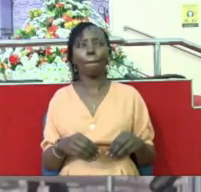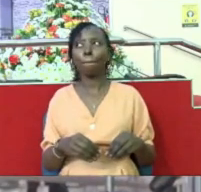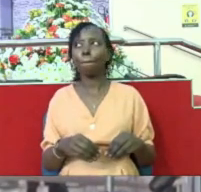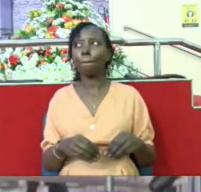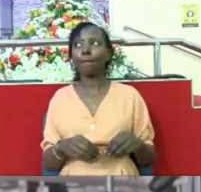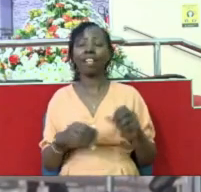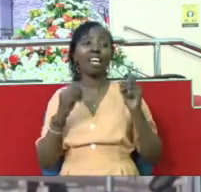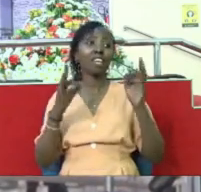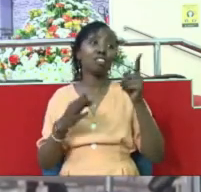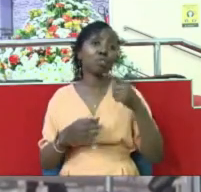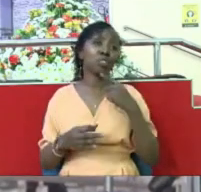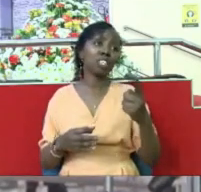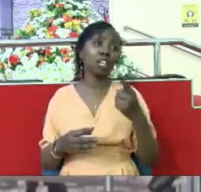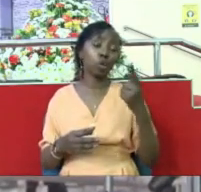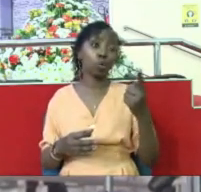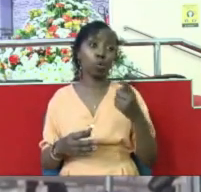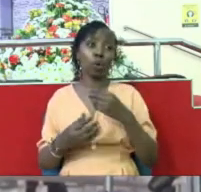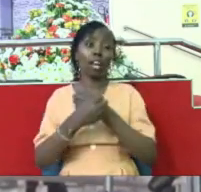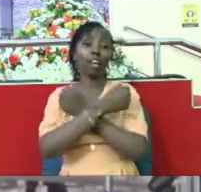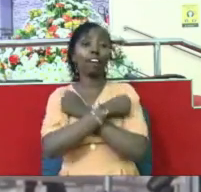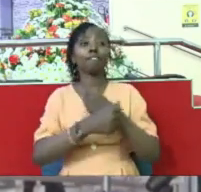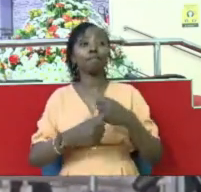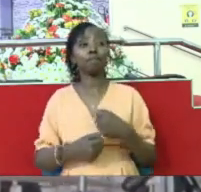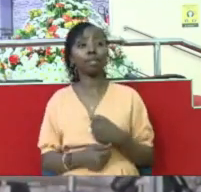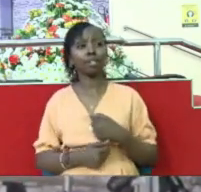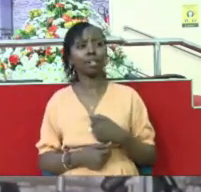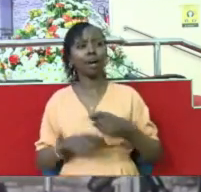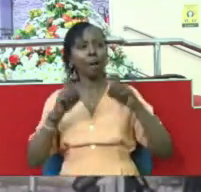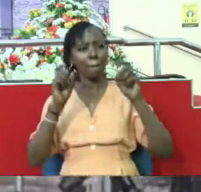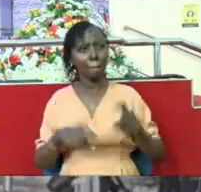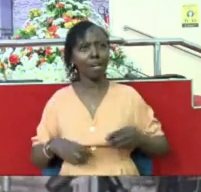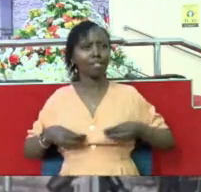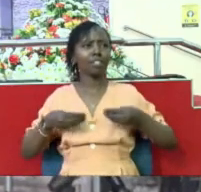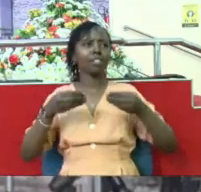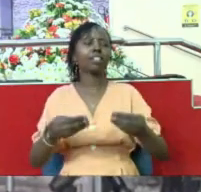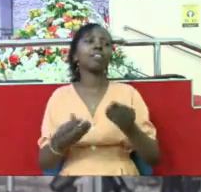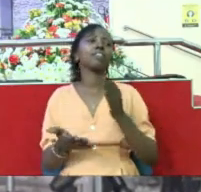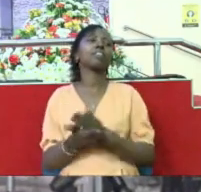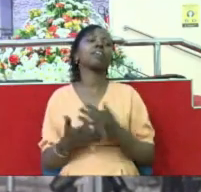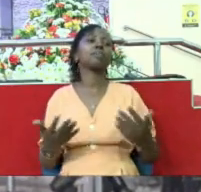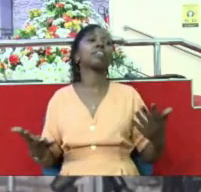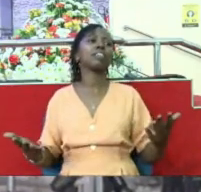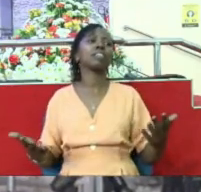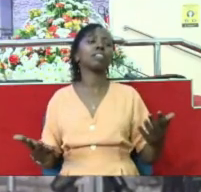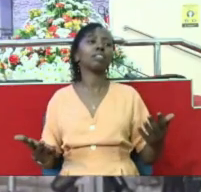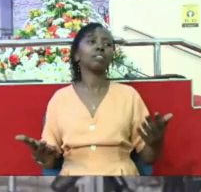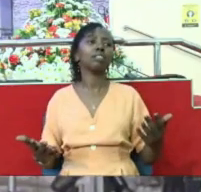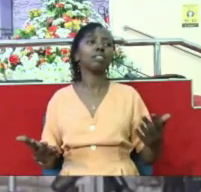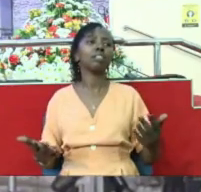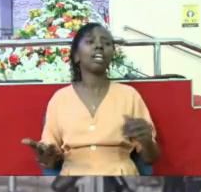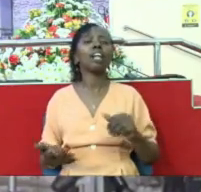you say you love me, you have to give something. It is not love until you give it